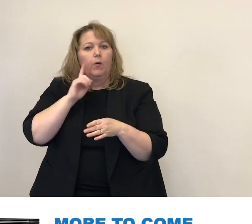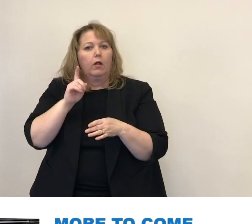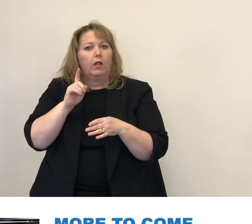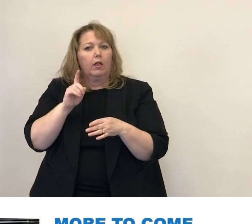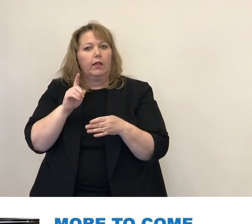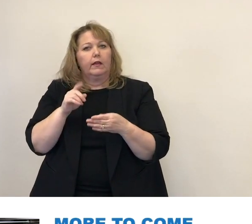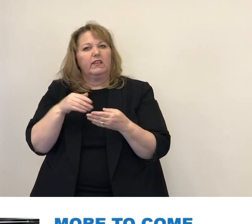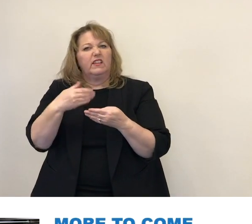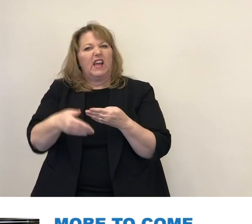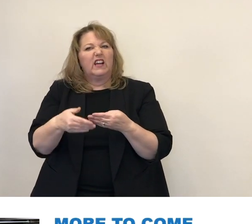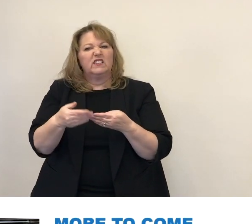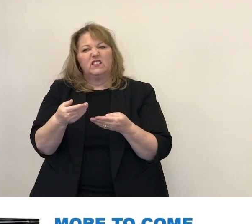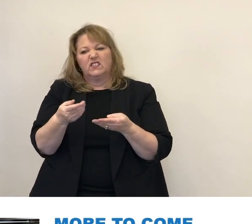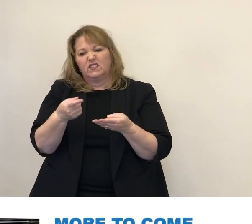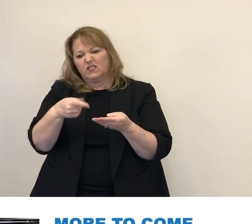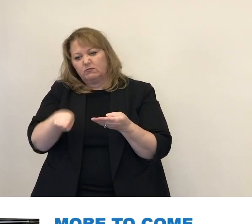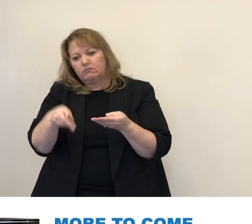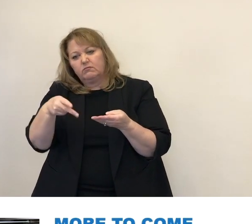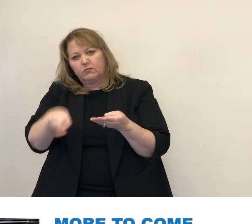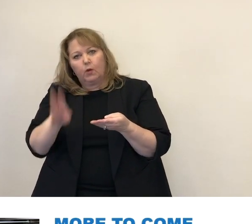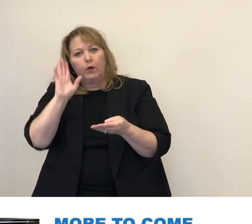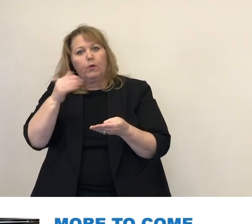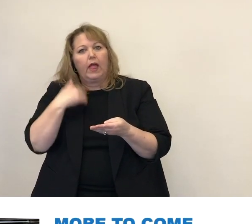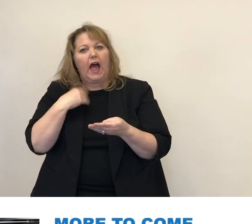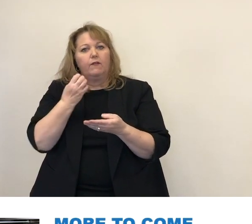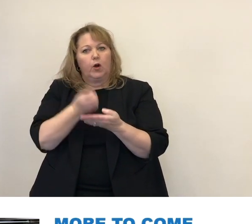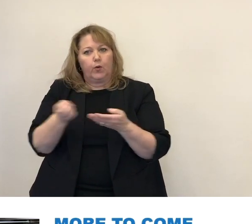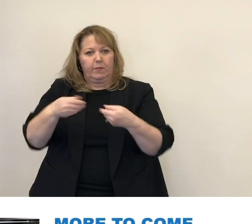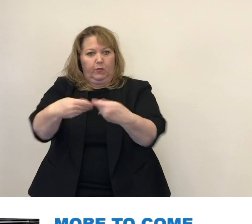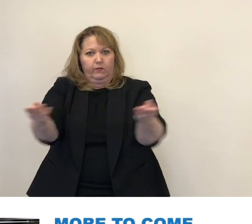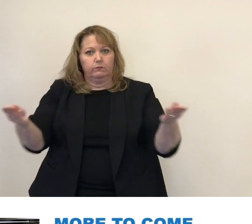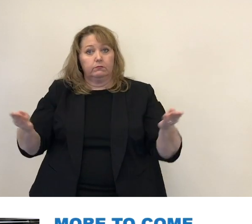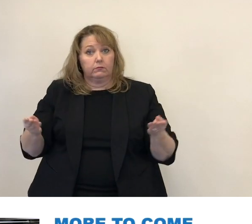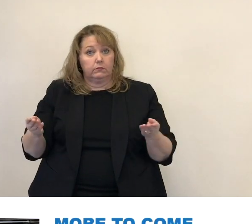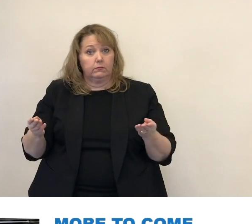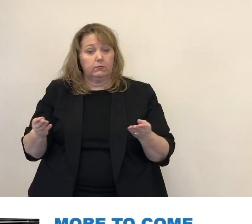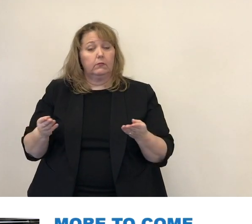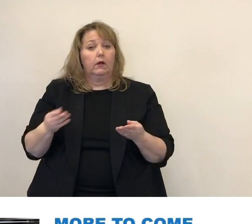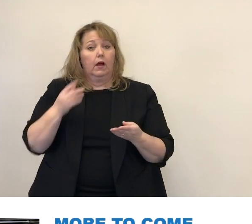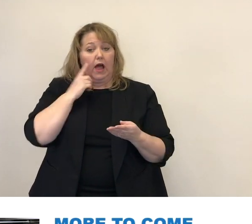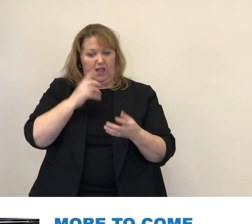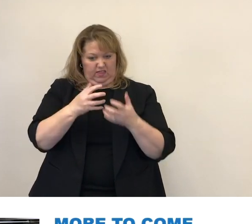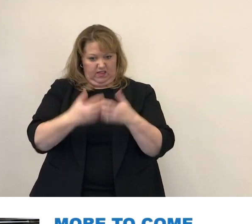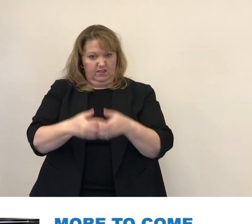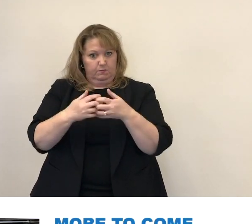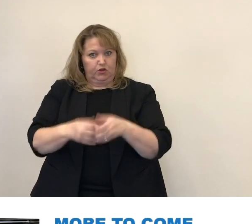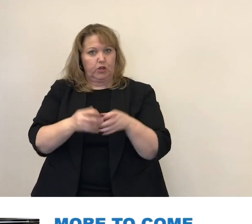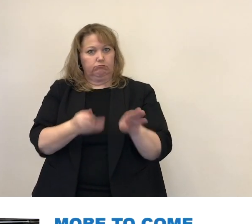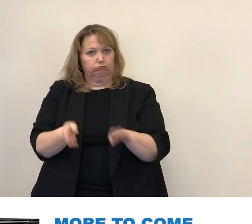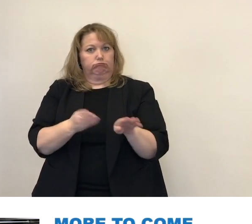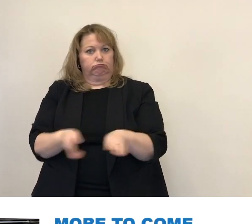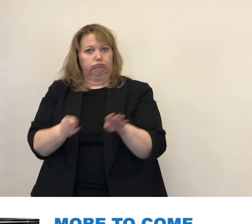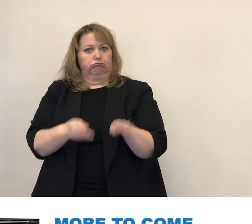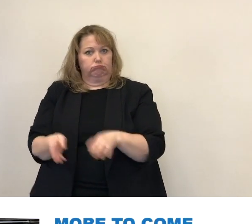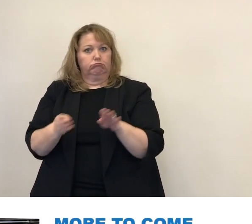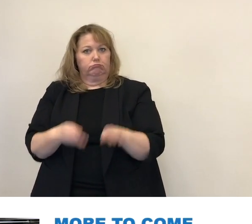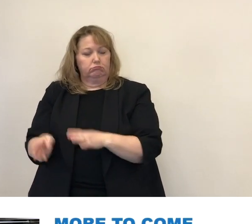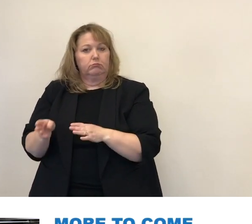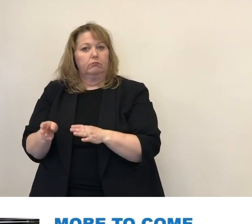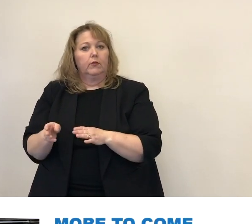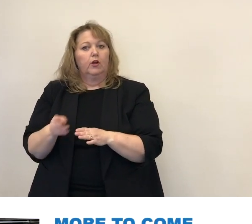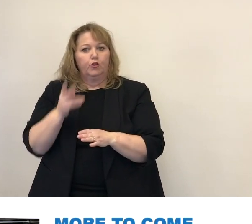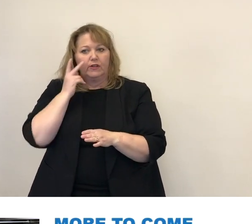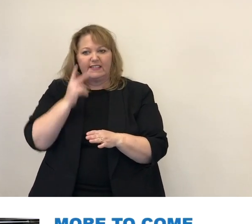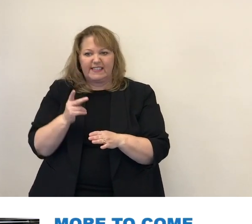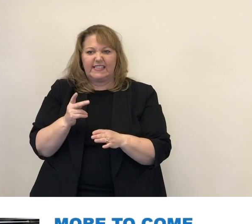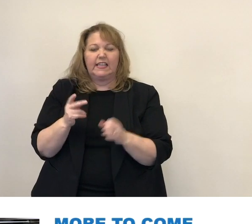now, but in the coming weeks, we have the equipment in place in the public health labs and in the larger private labs where high